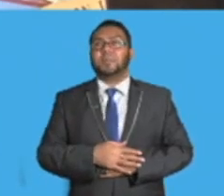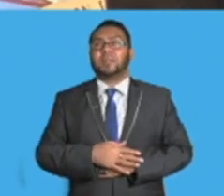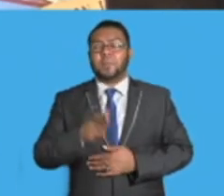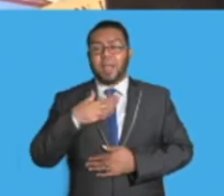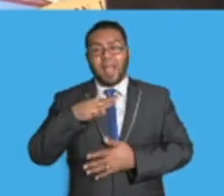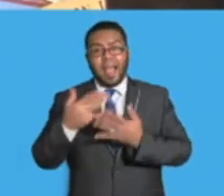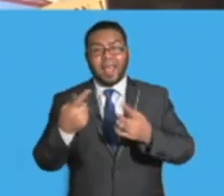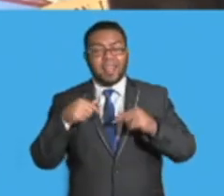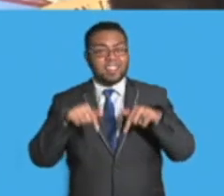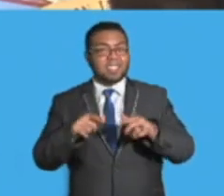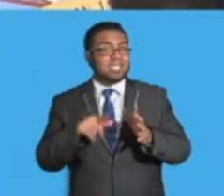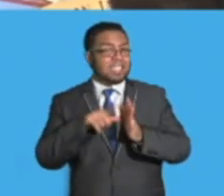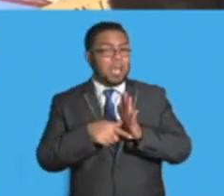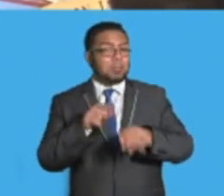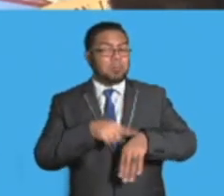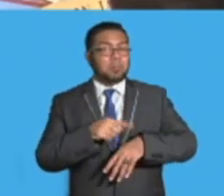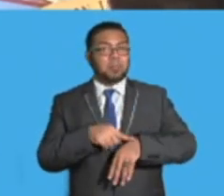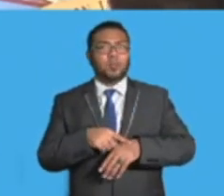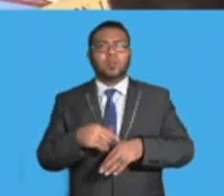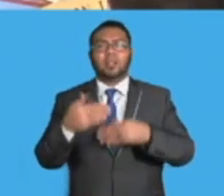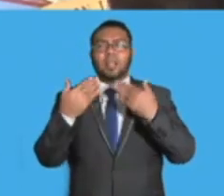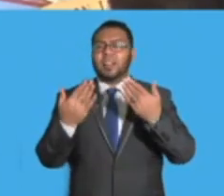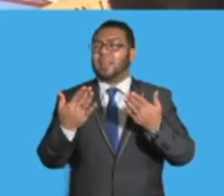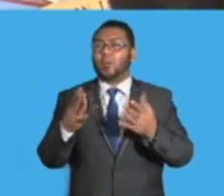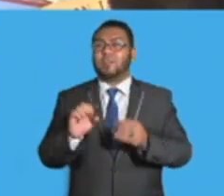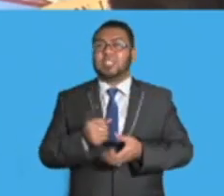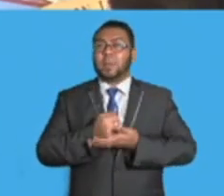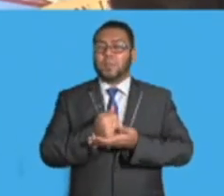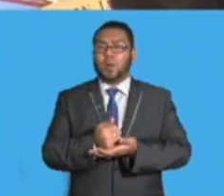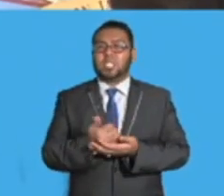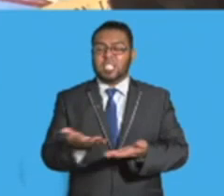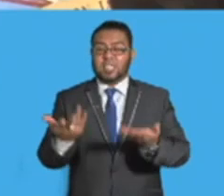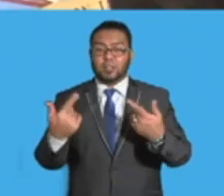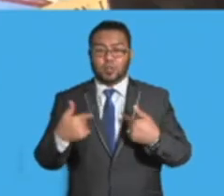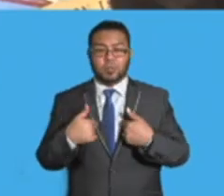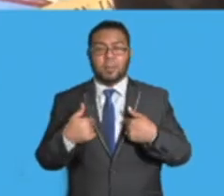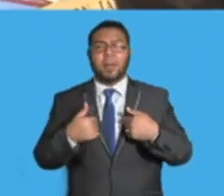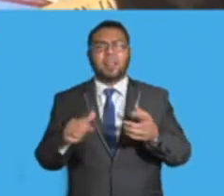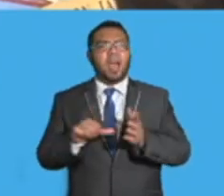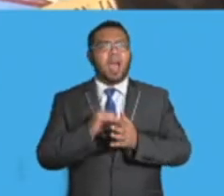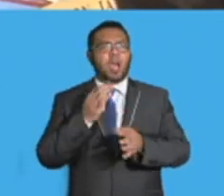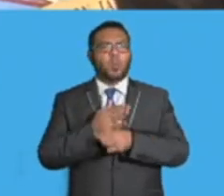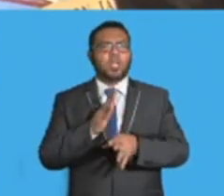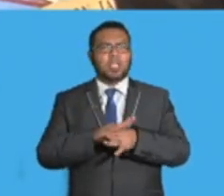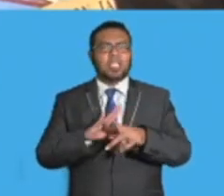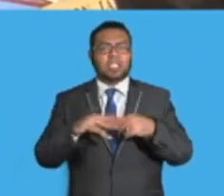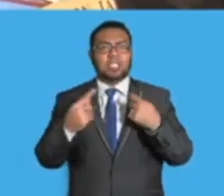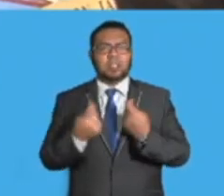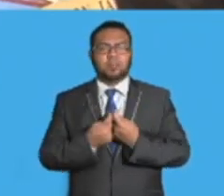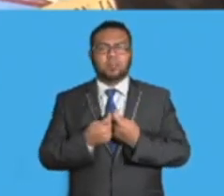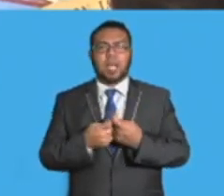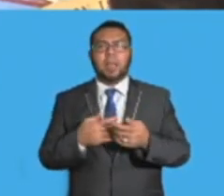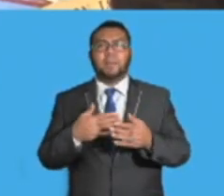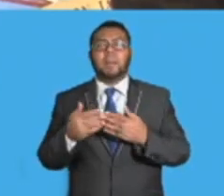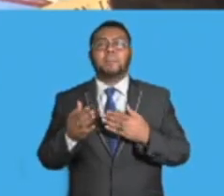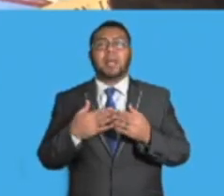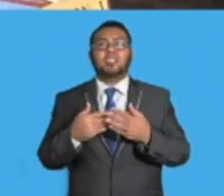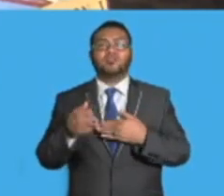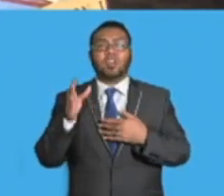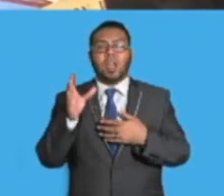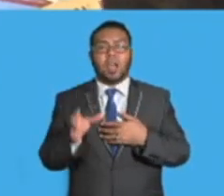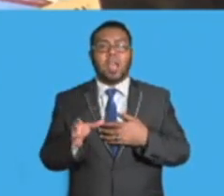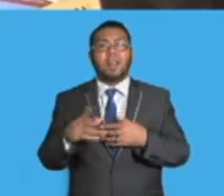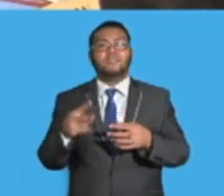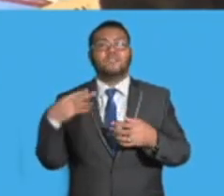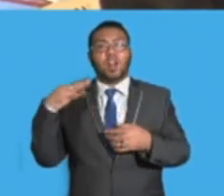this juncture acknowledge the unwavering support given to me by hardworking campaign team, including campaign managers and